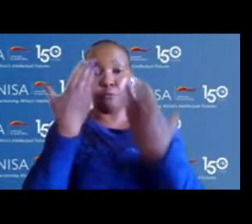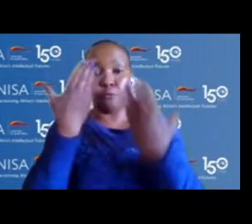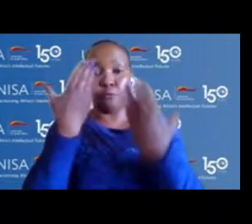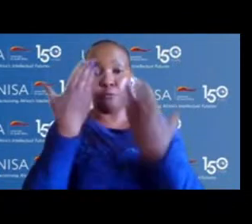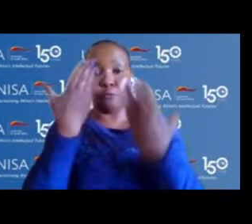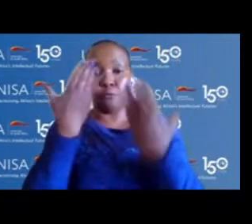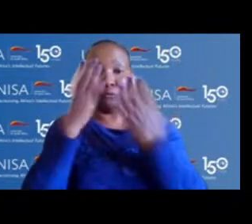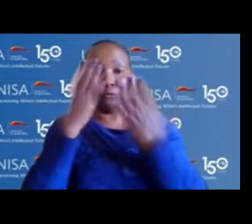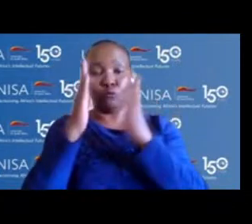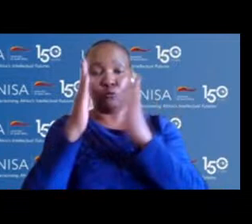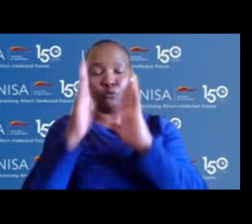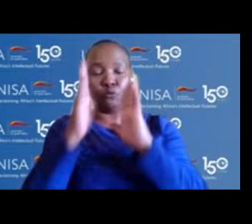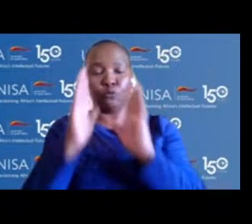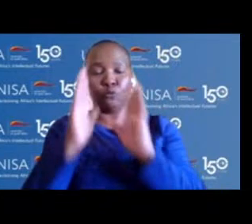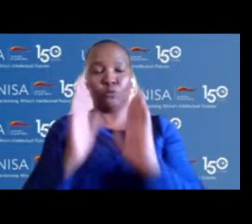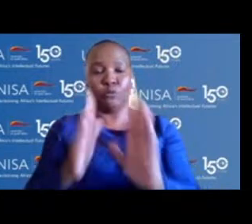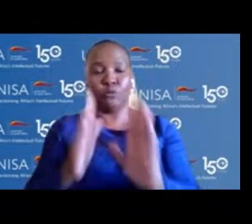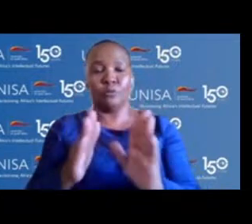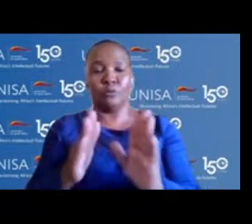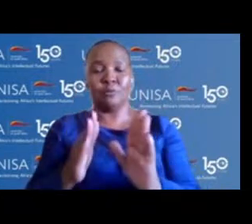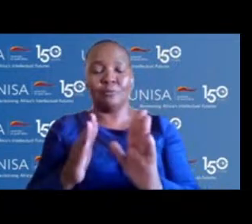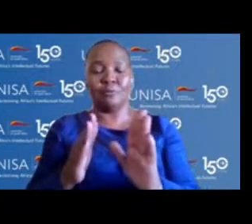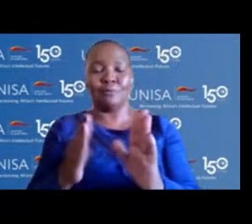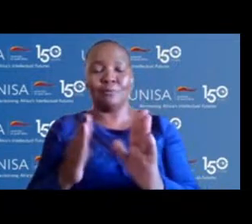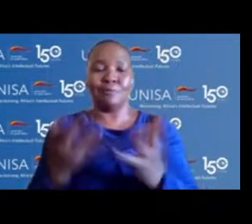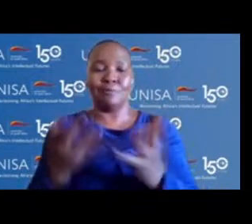when required because the student is blind.